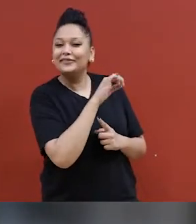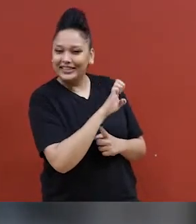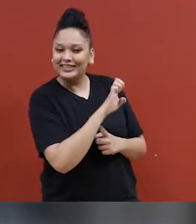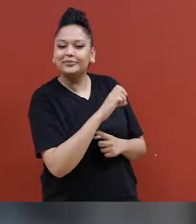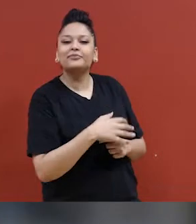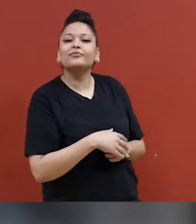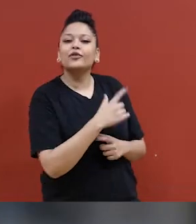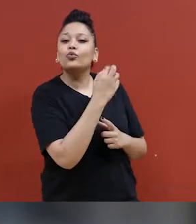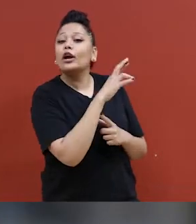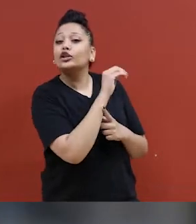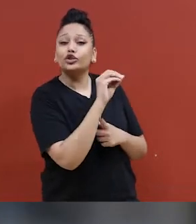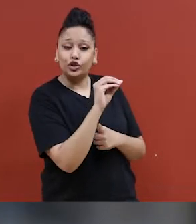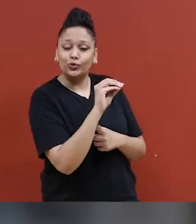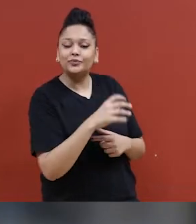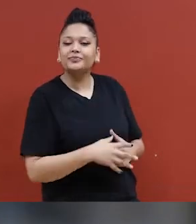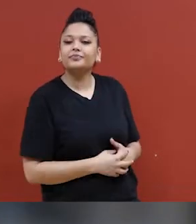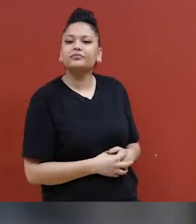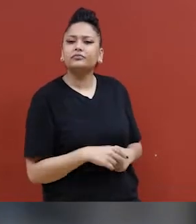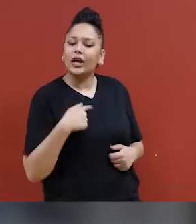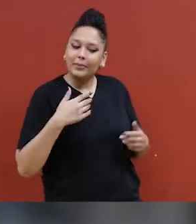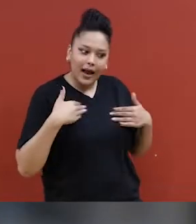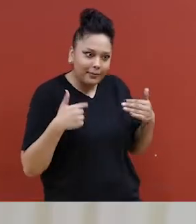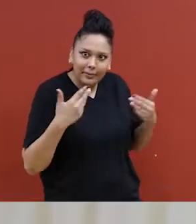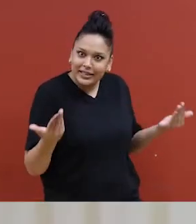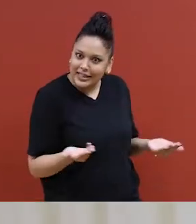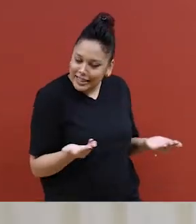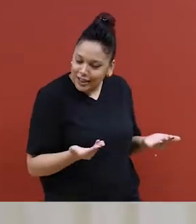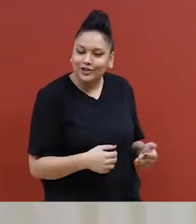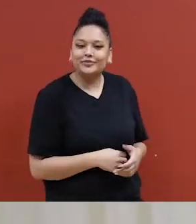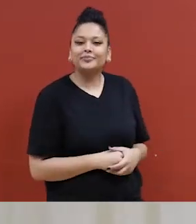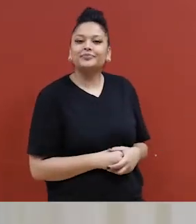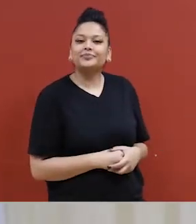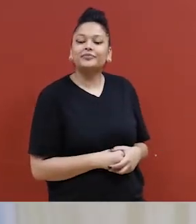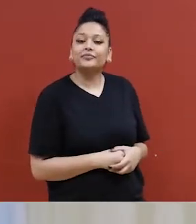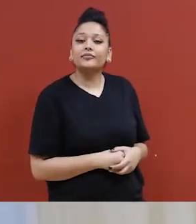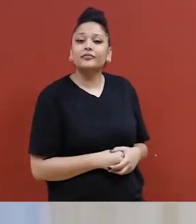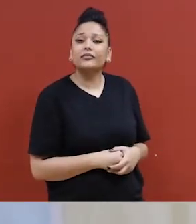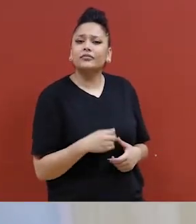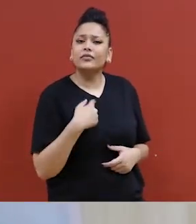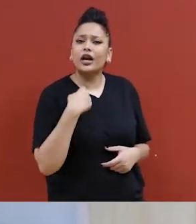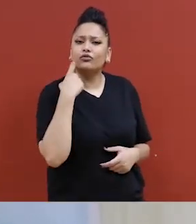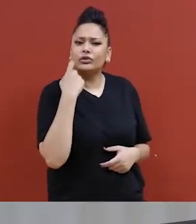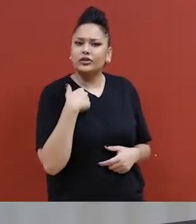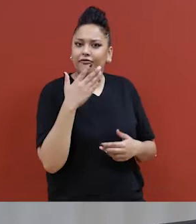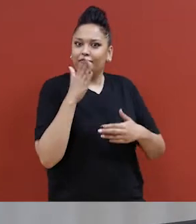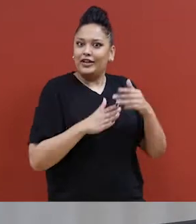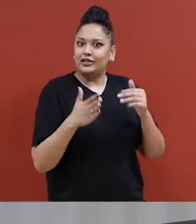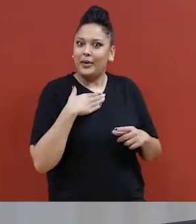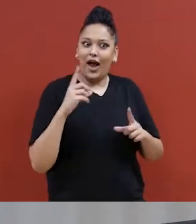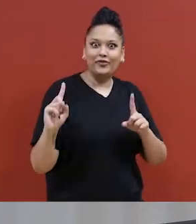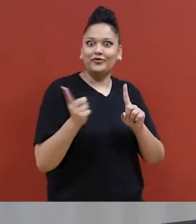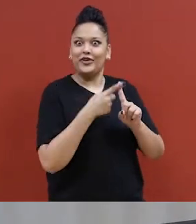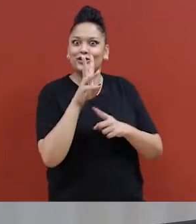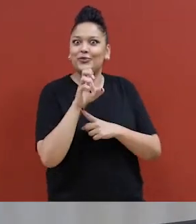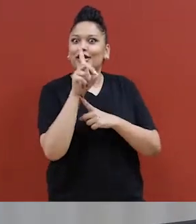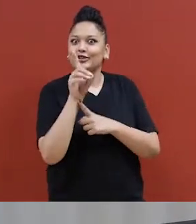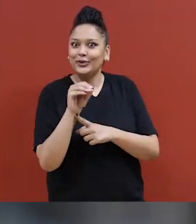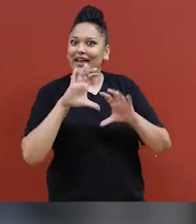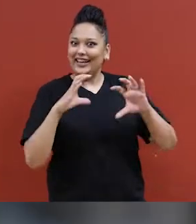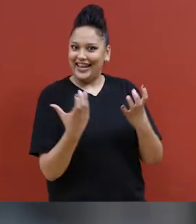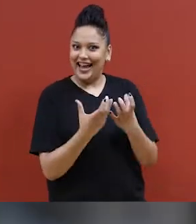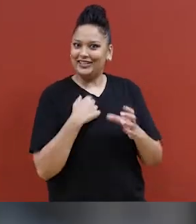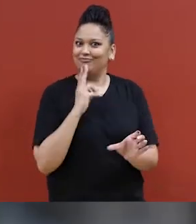happy to be here. I am in just at the end of my first Wen-Do class,